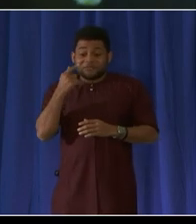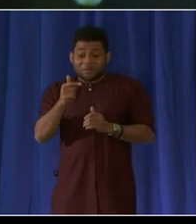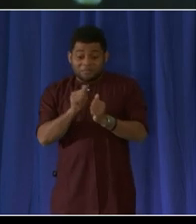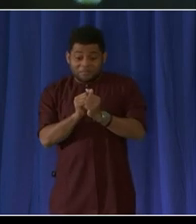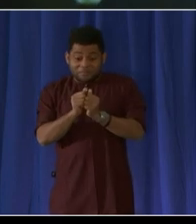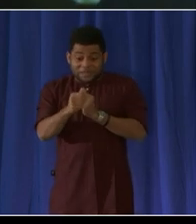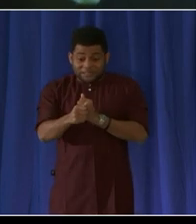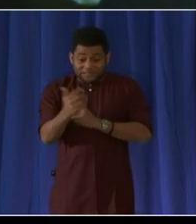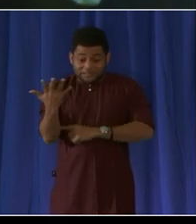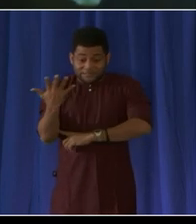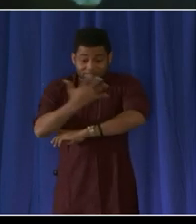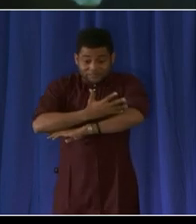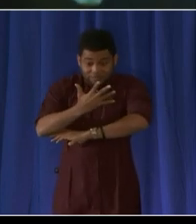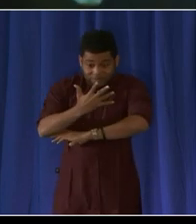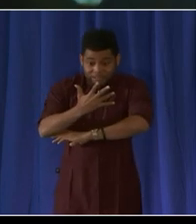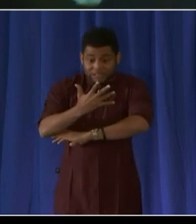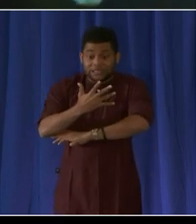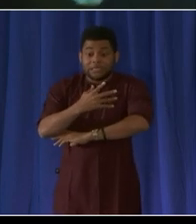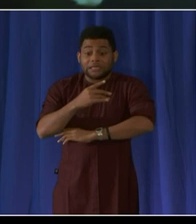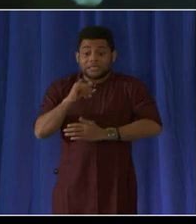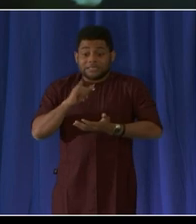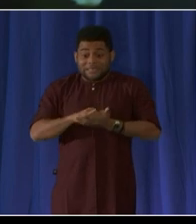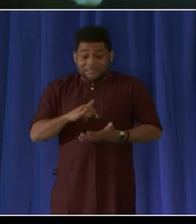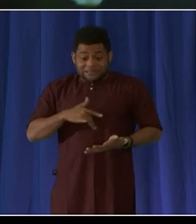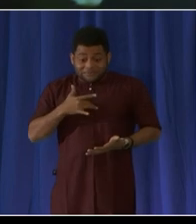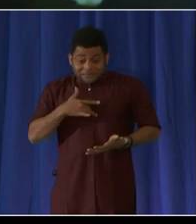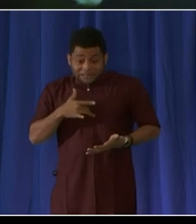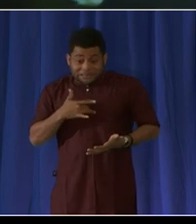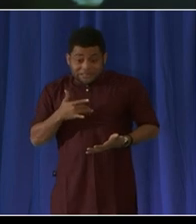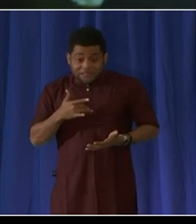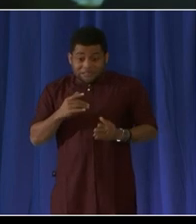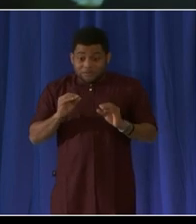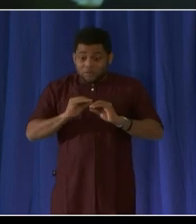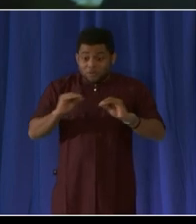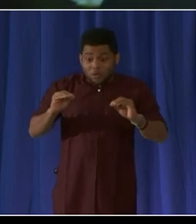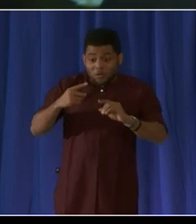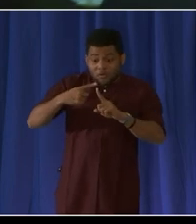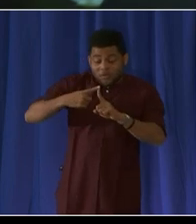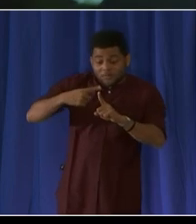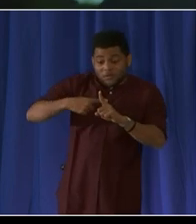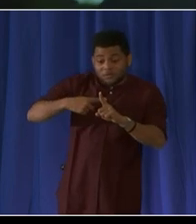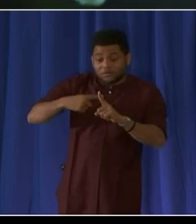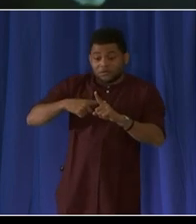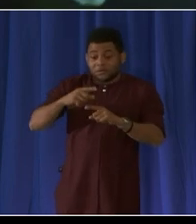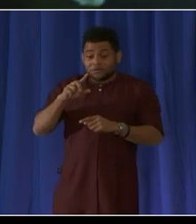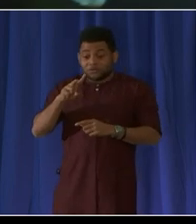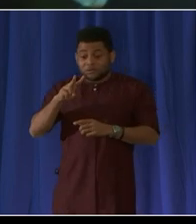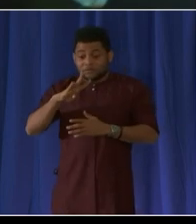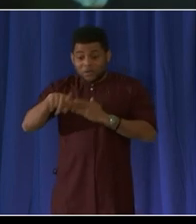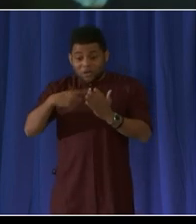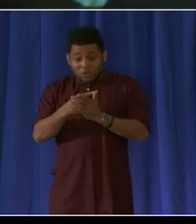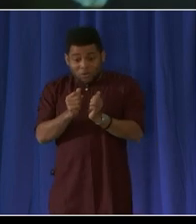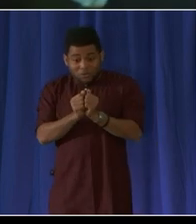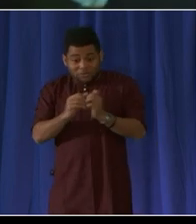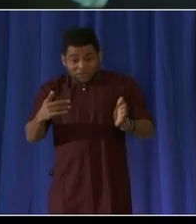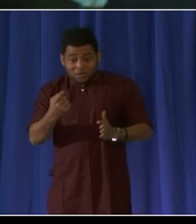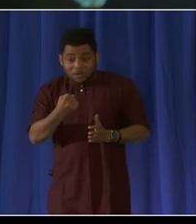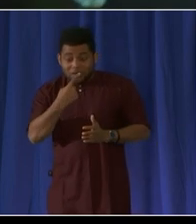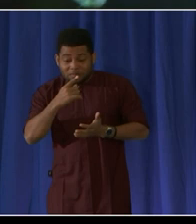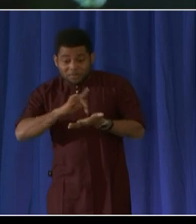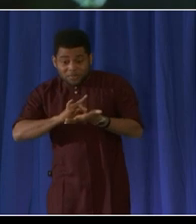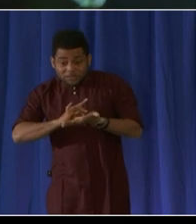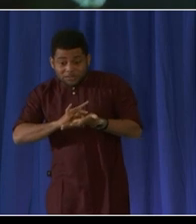you get past 5 days, and at that point you are fever-free for at least 24 hours